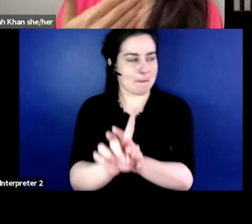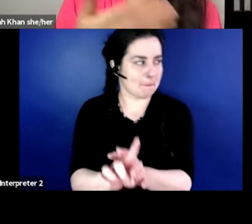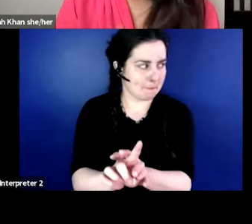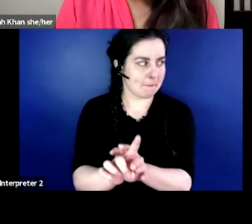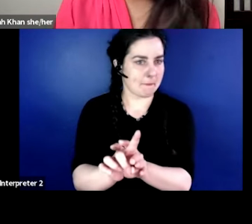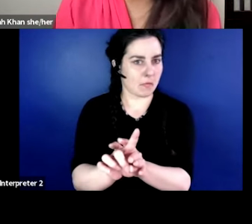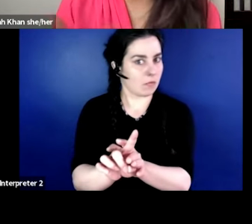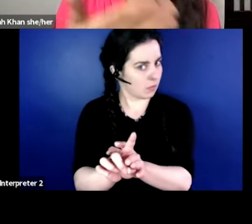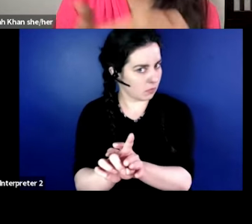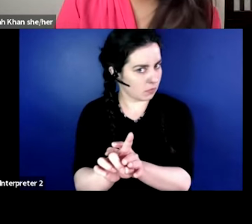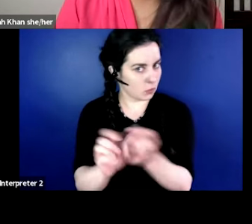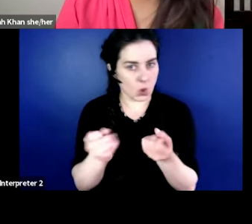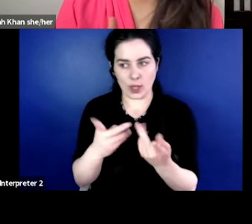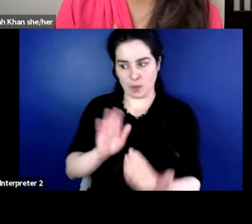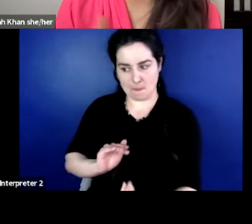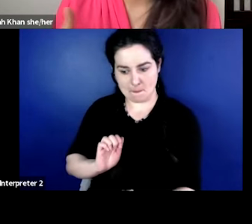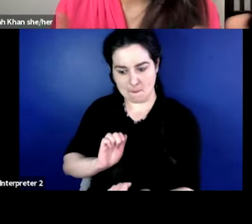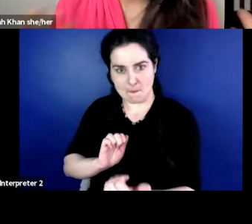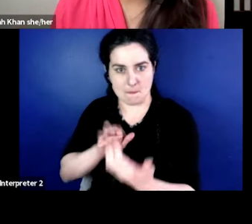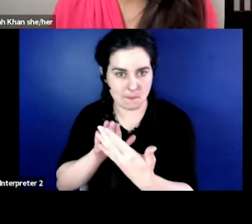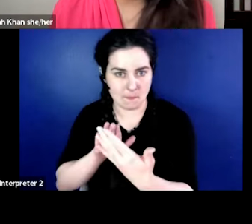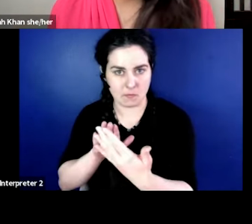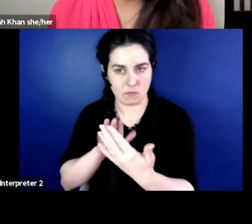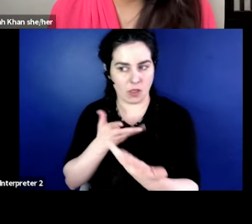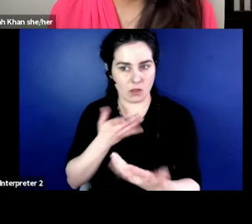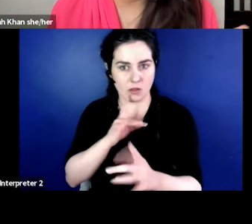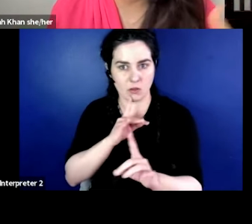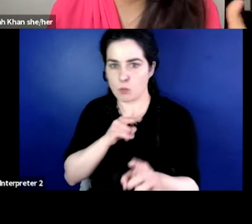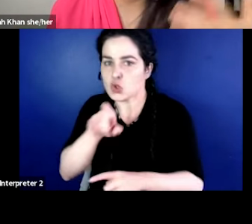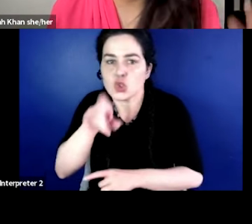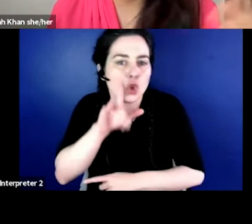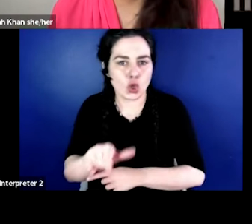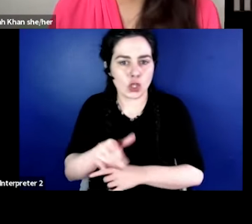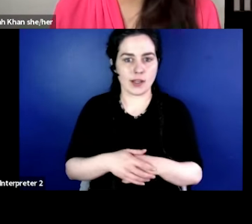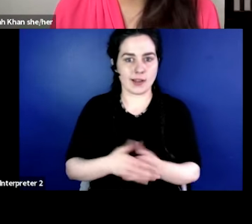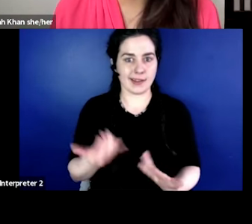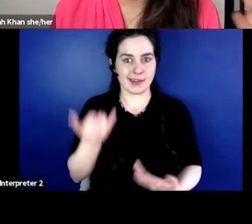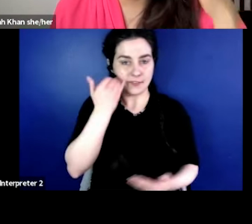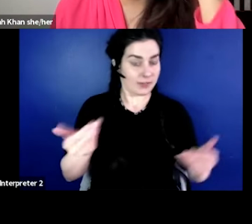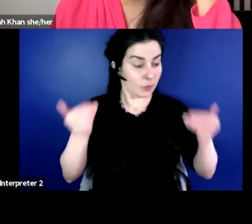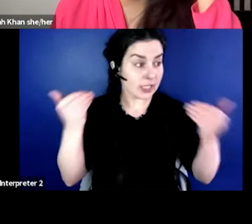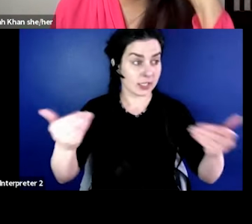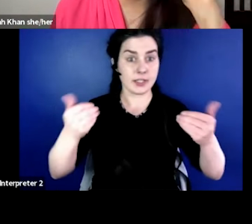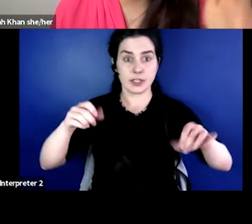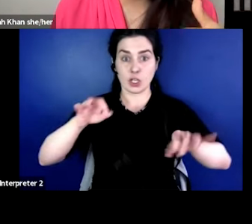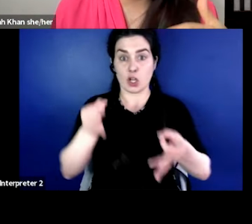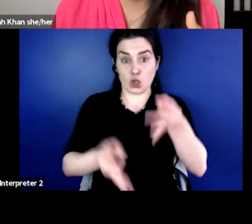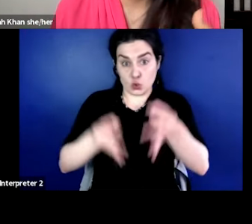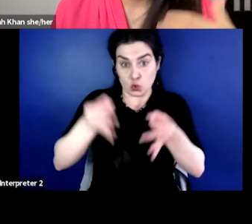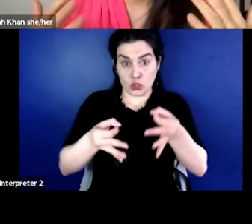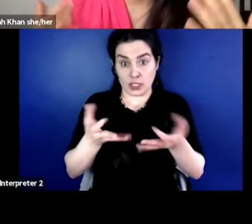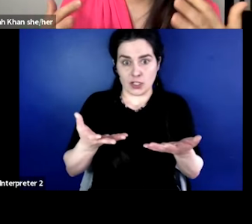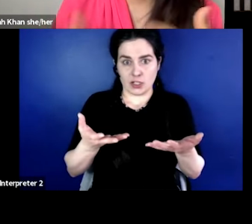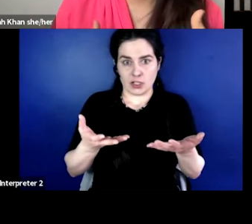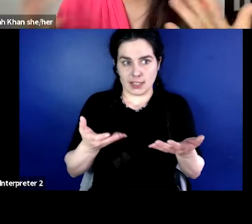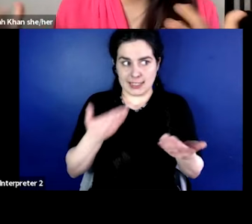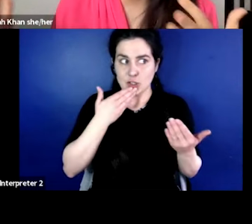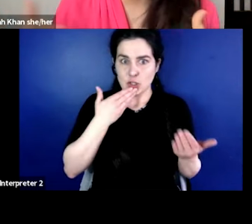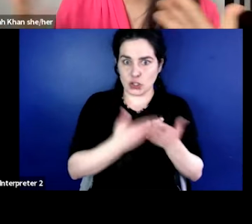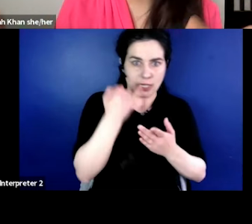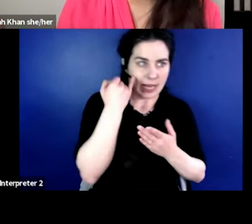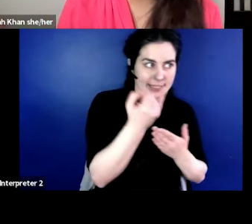okay, how do we act? What do we need to do? Or even adjudication, is it a good idea to go forward with alternative responses if